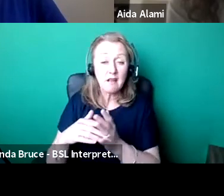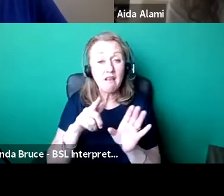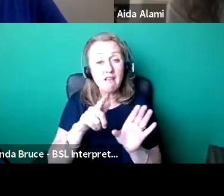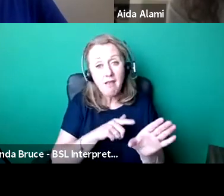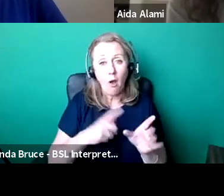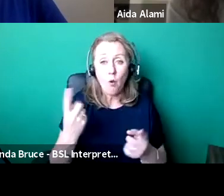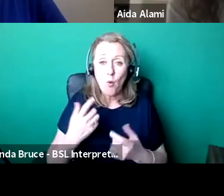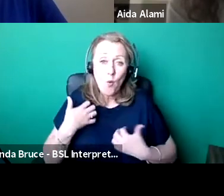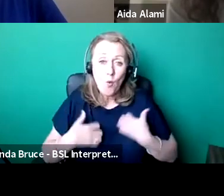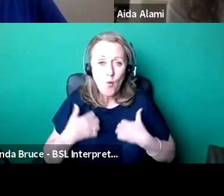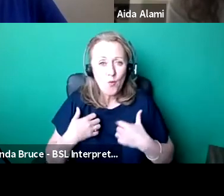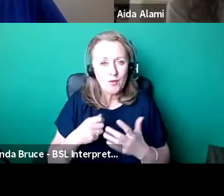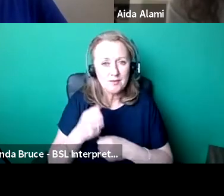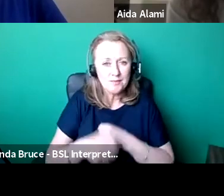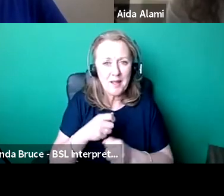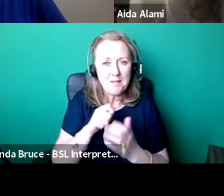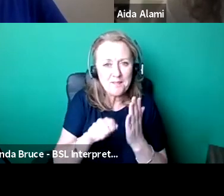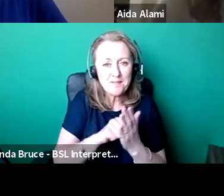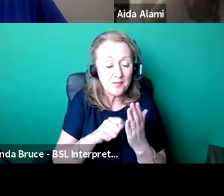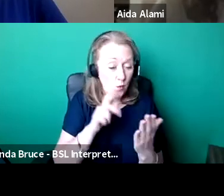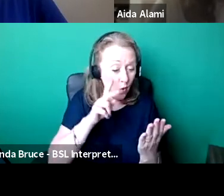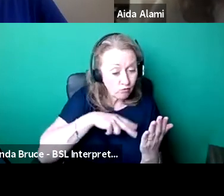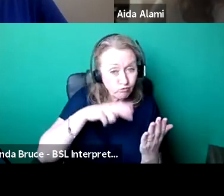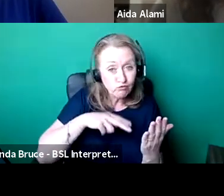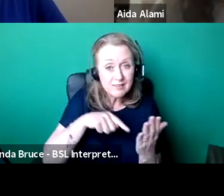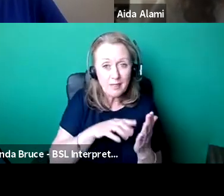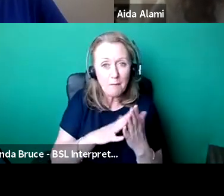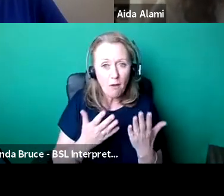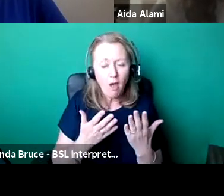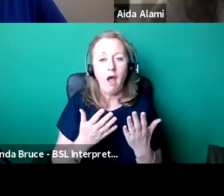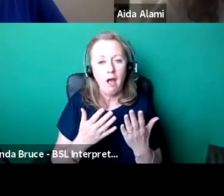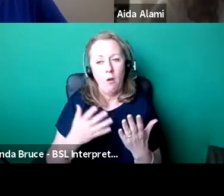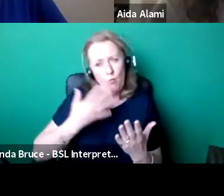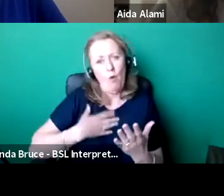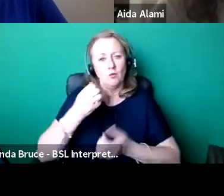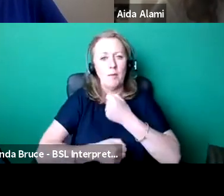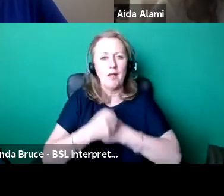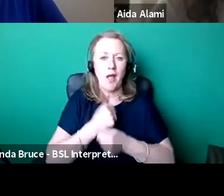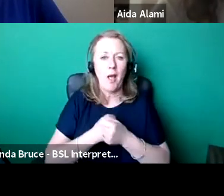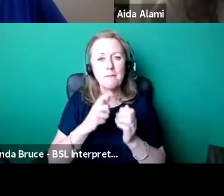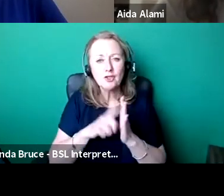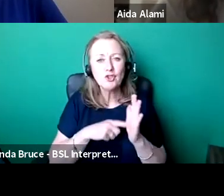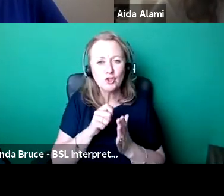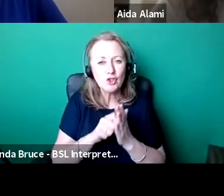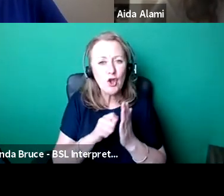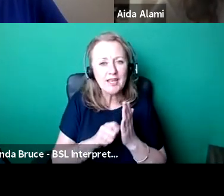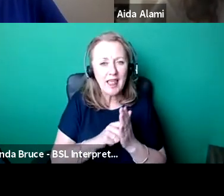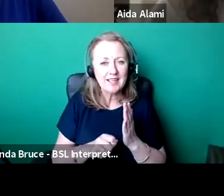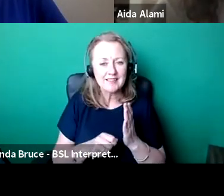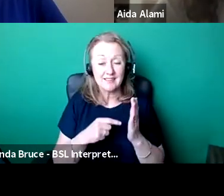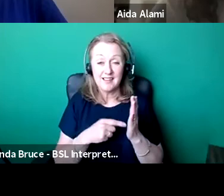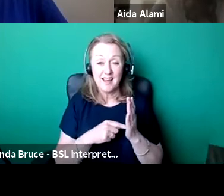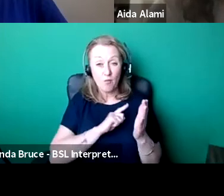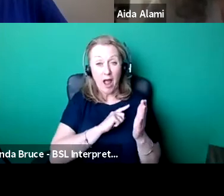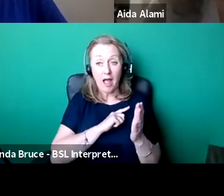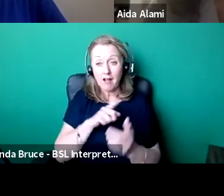aspiring women journalists across the region who have read this book and want to pursue careers in journalism. And I really want to say that it's because of the stories